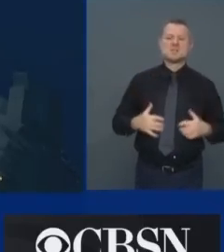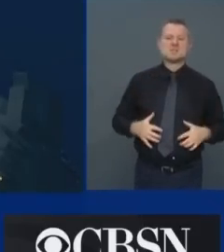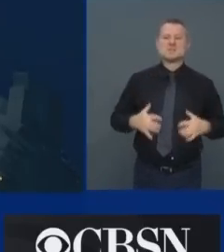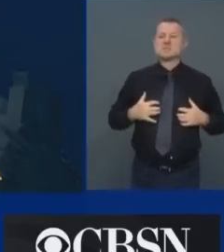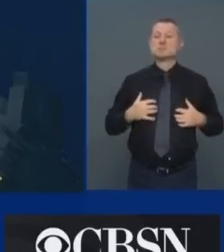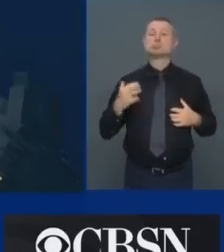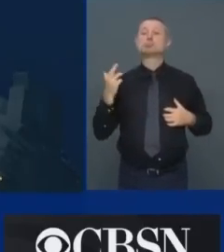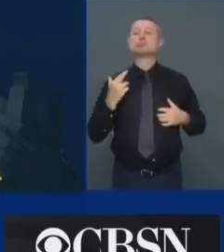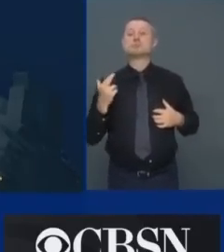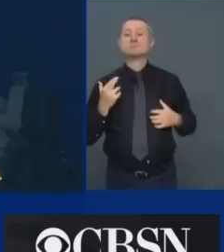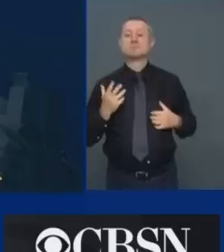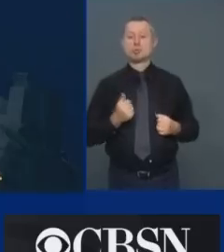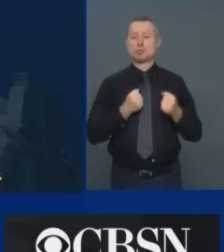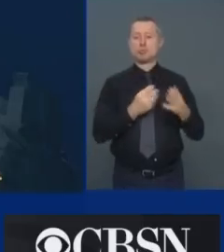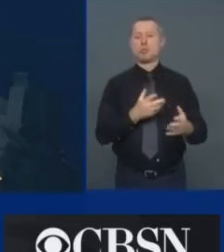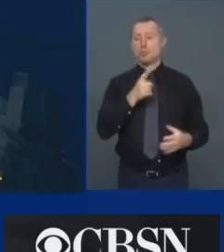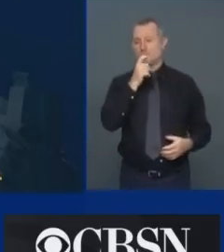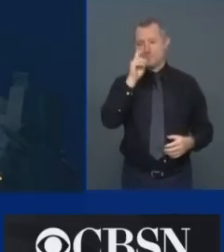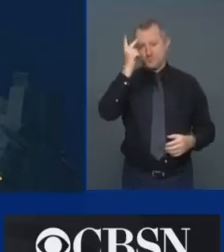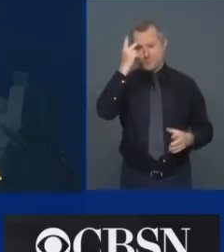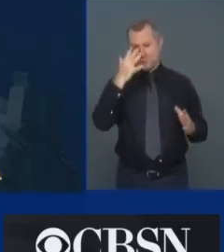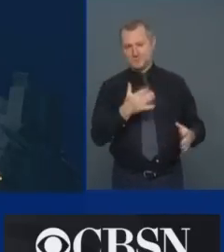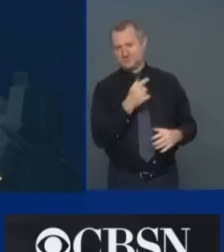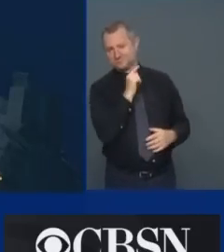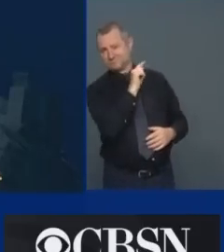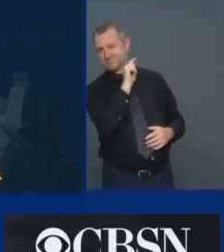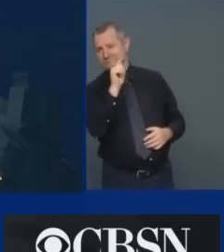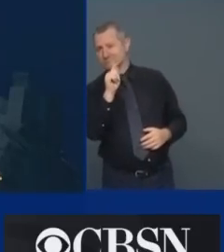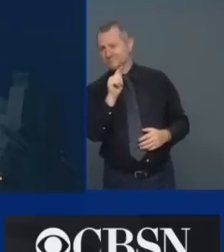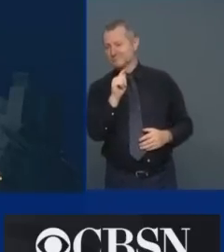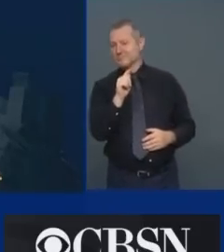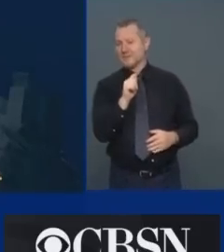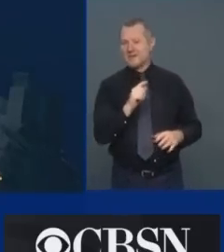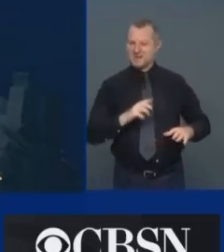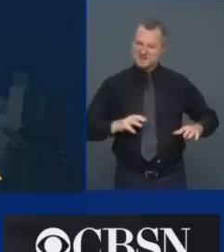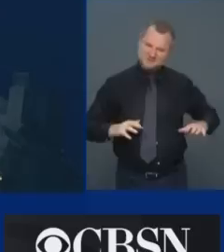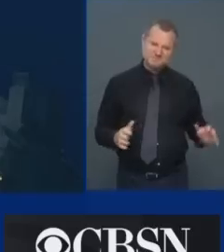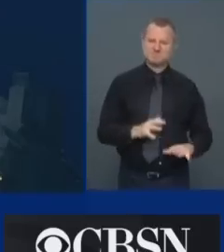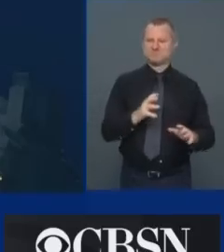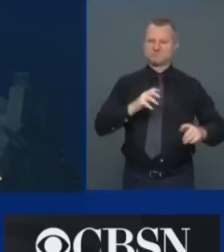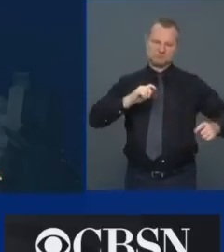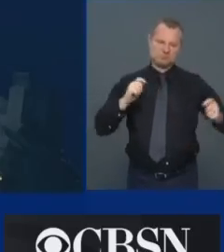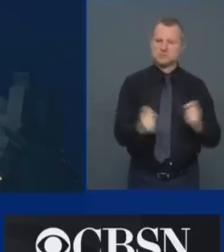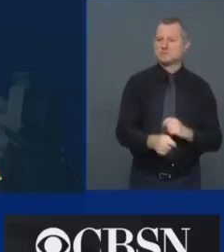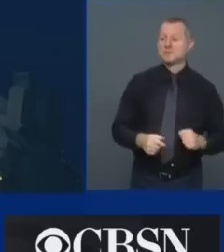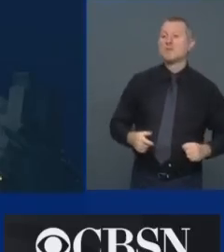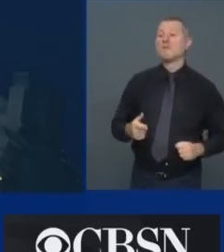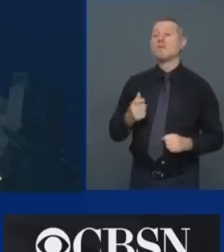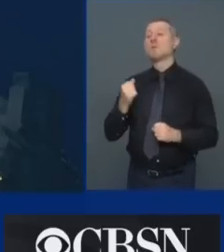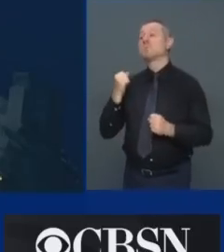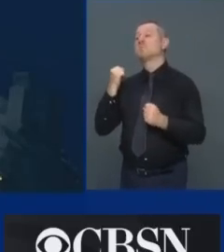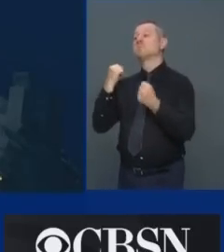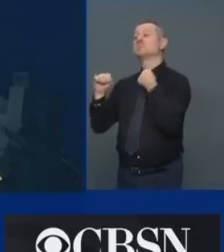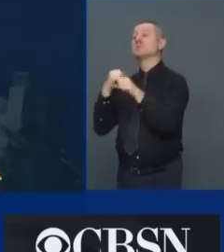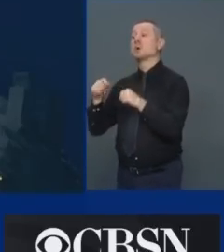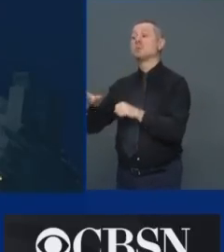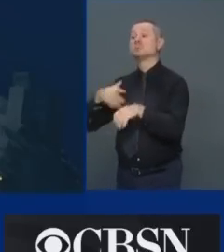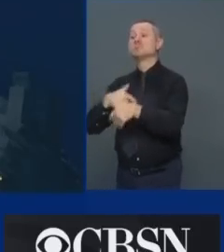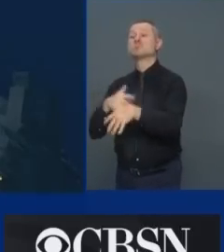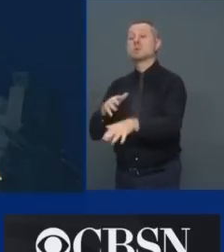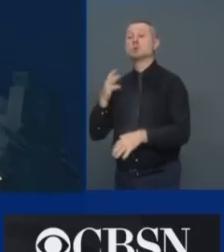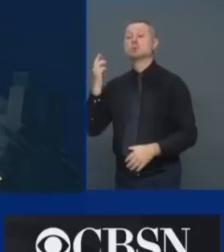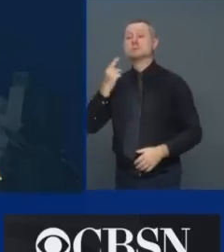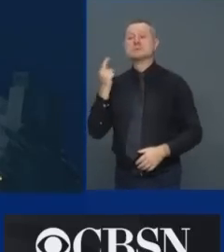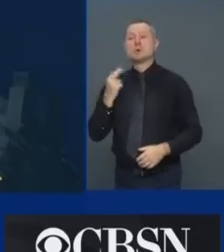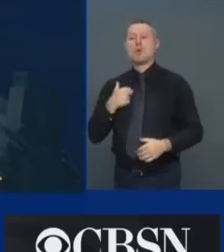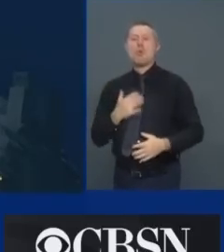body politic so the government makes change. It's not demonstration for the sake of demonstration. It's